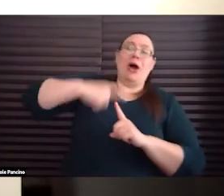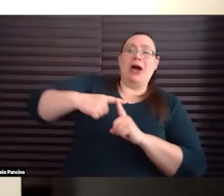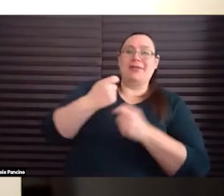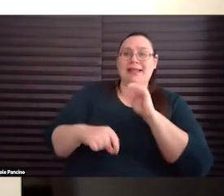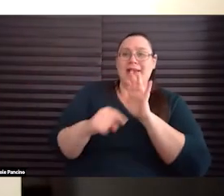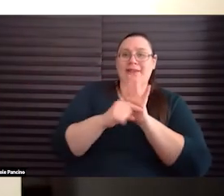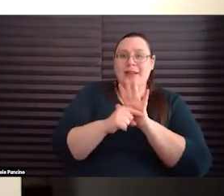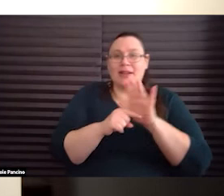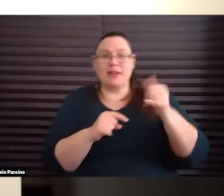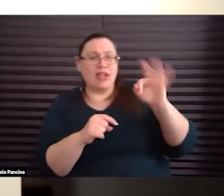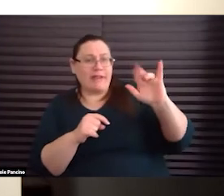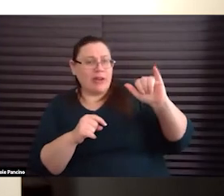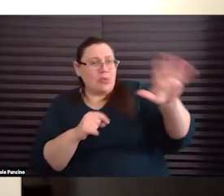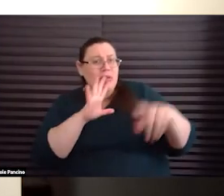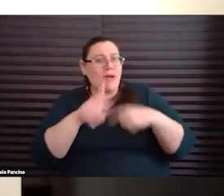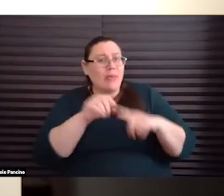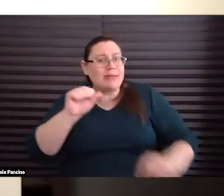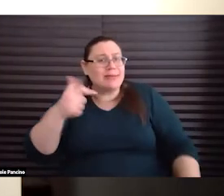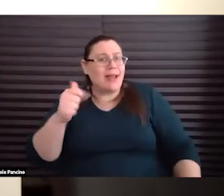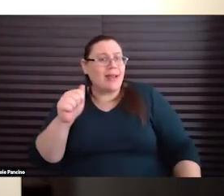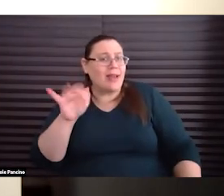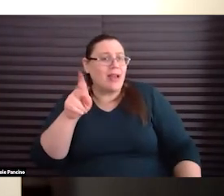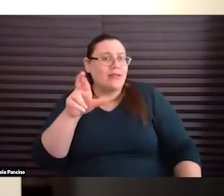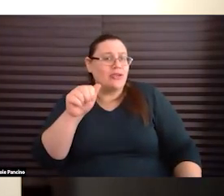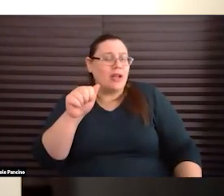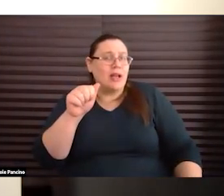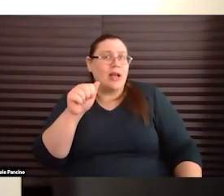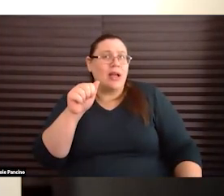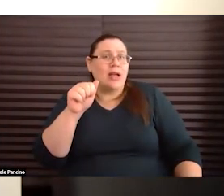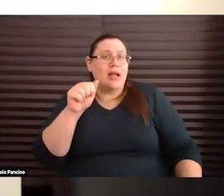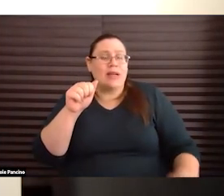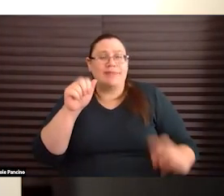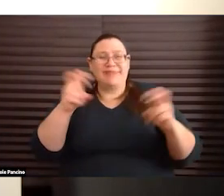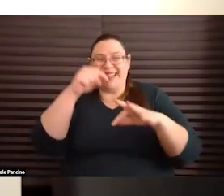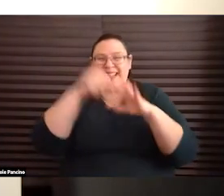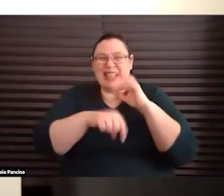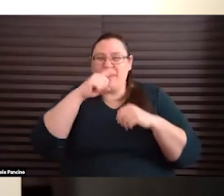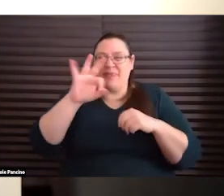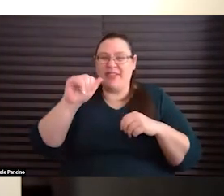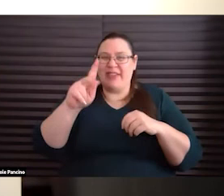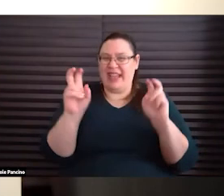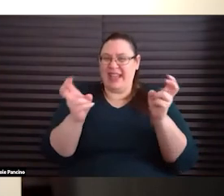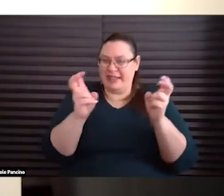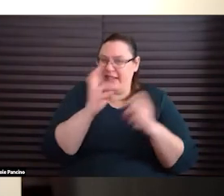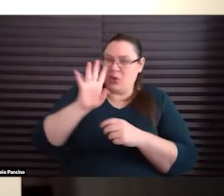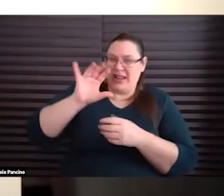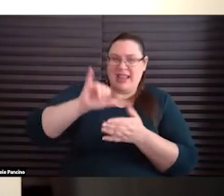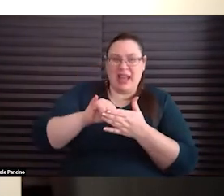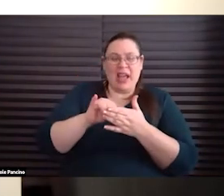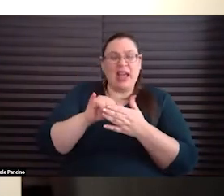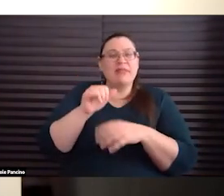about SAG-AFTRA. I don't think you're a deep fakes aside. I don't. You're in one of